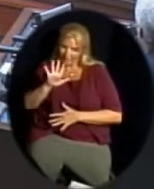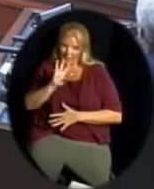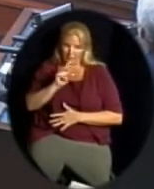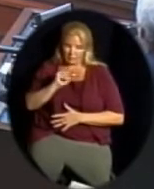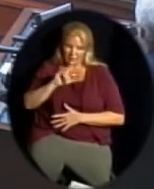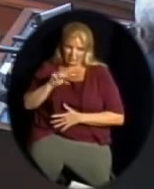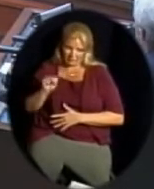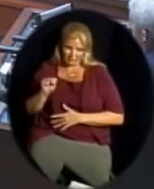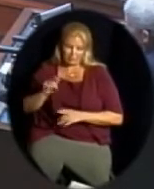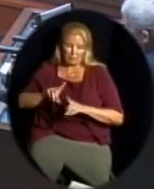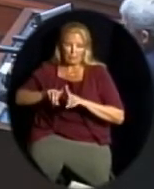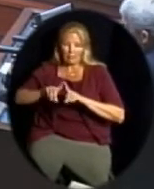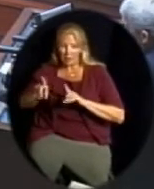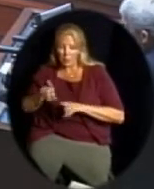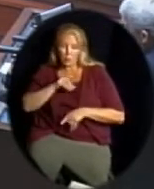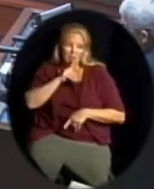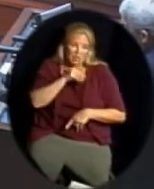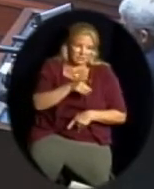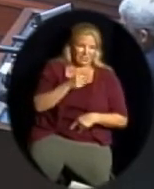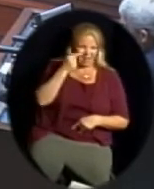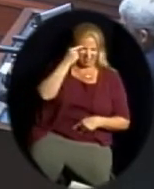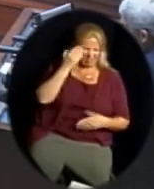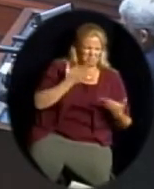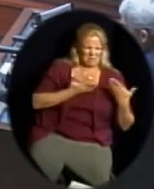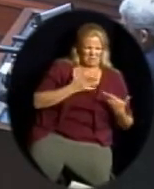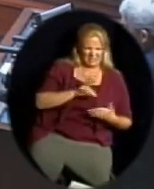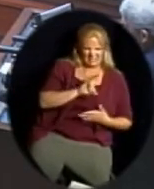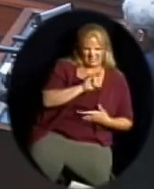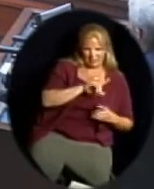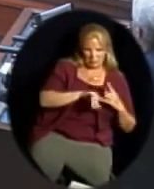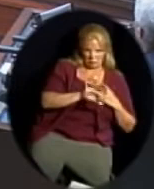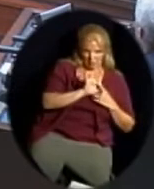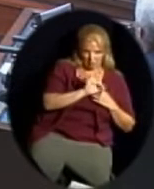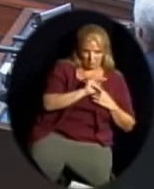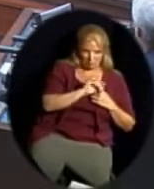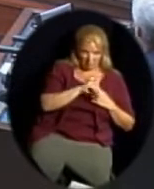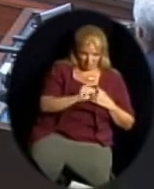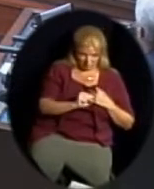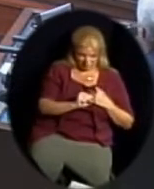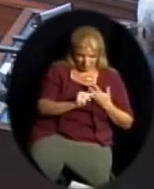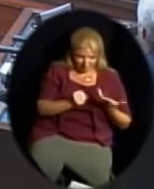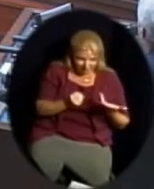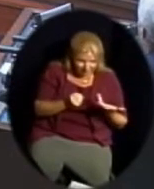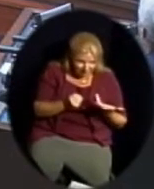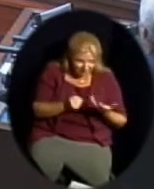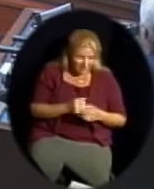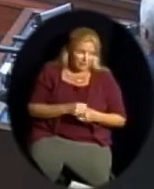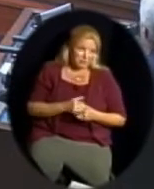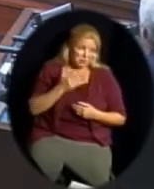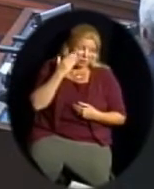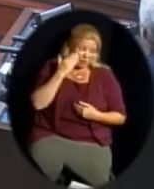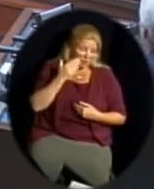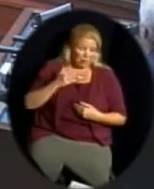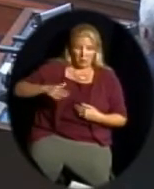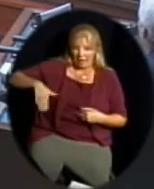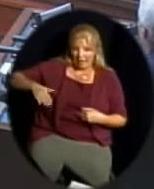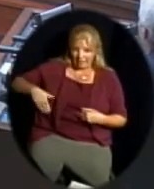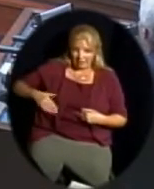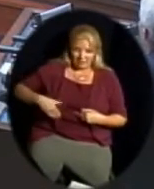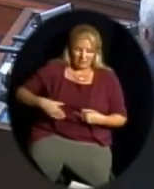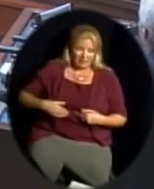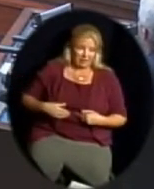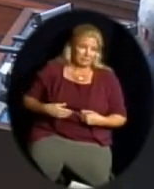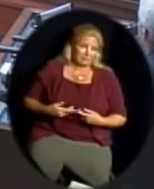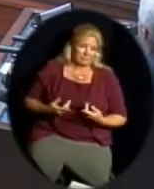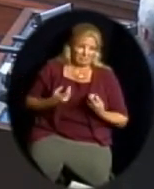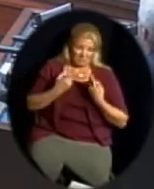in that neighborhood. Now, once again, that's without having made that bond finalization and looked at all the fine work that the task force